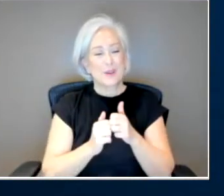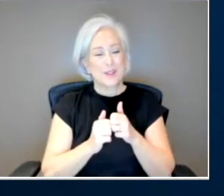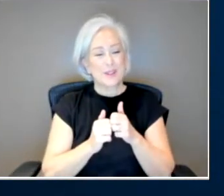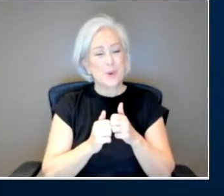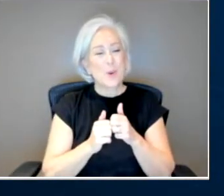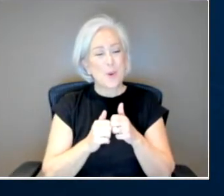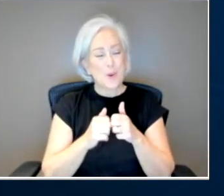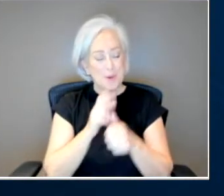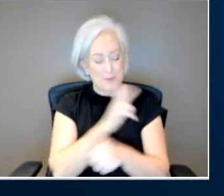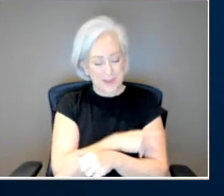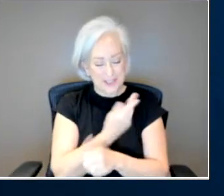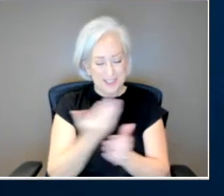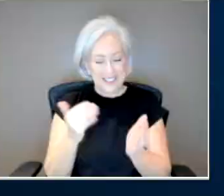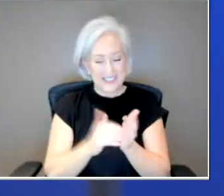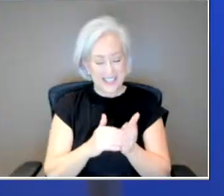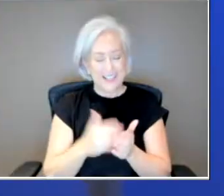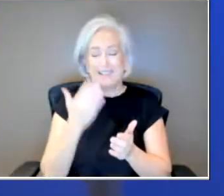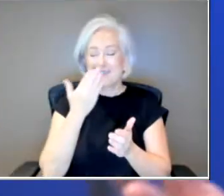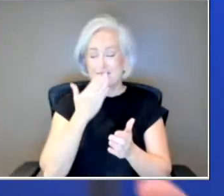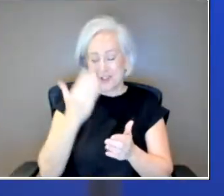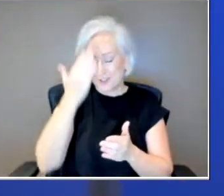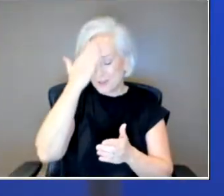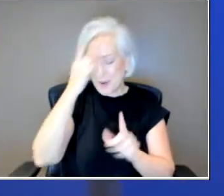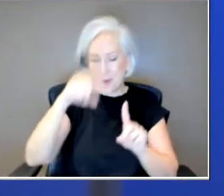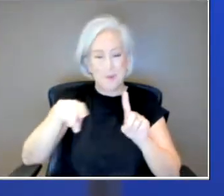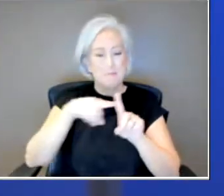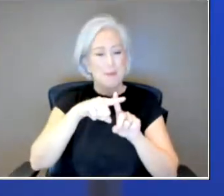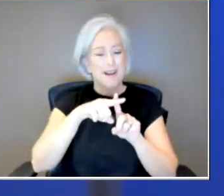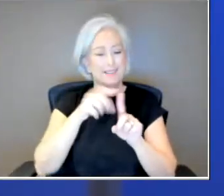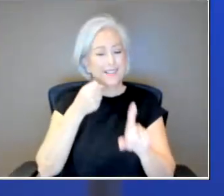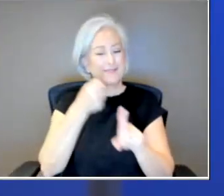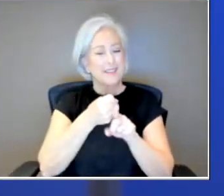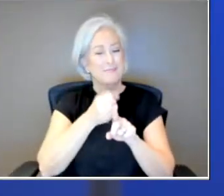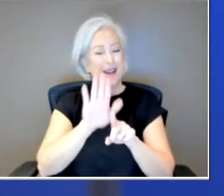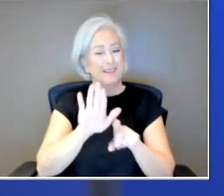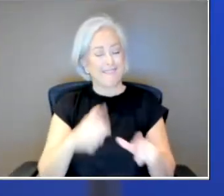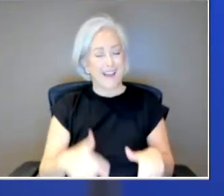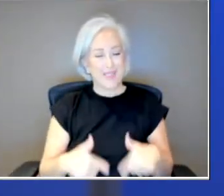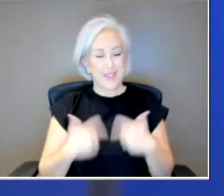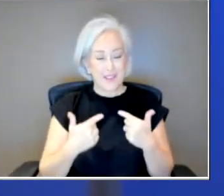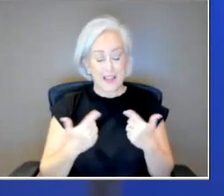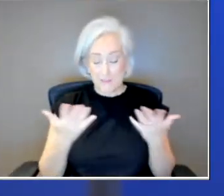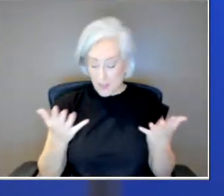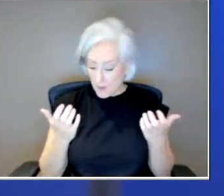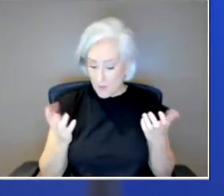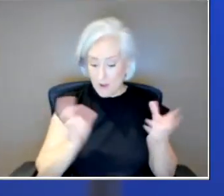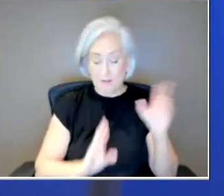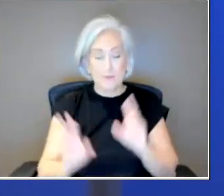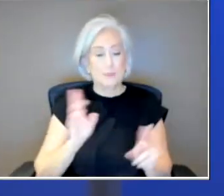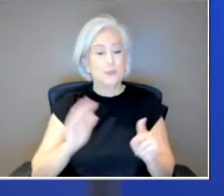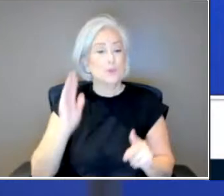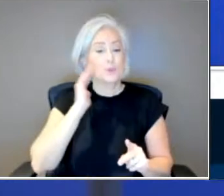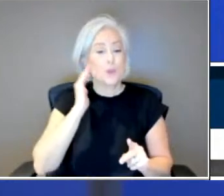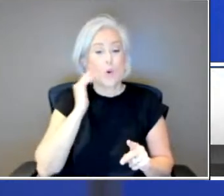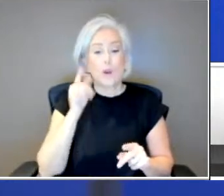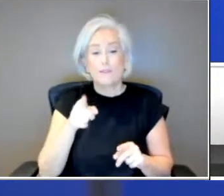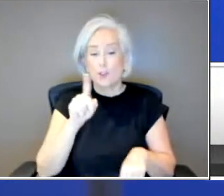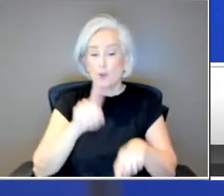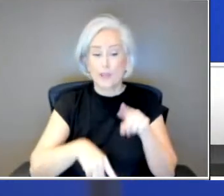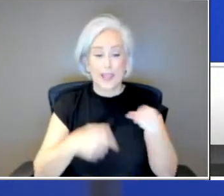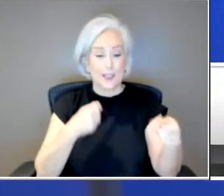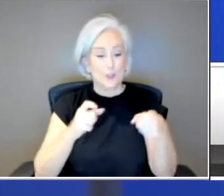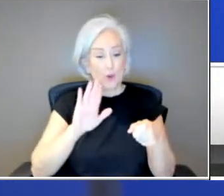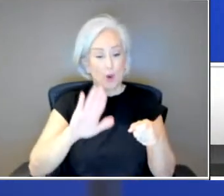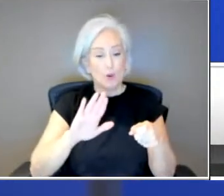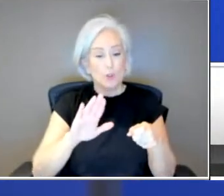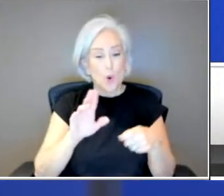a positive impact on their lives. So that's what we're doing it for. And that's really what I want people to know is that if you're dealing with uncontrolled knee pain, there are other options